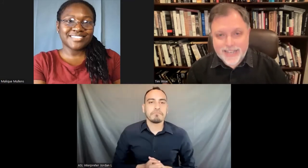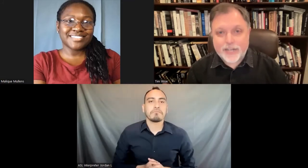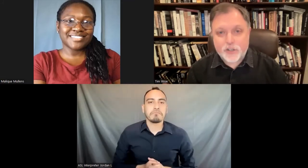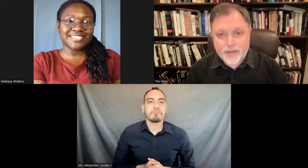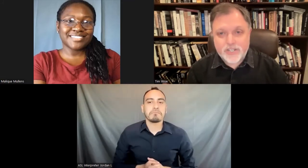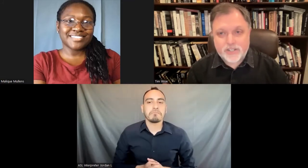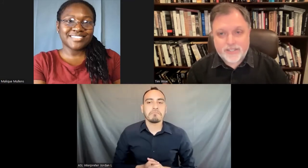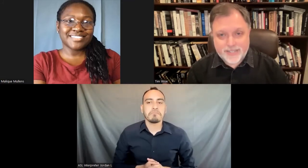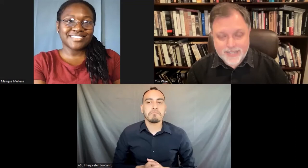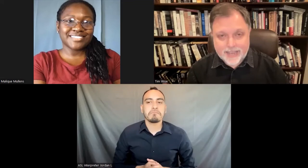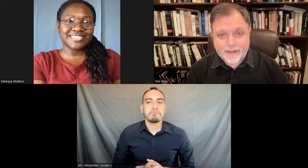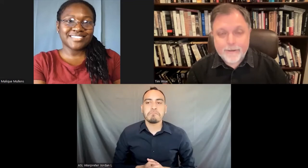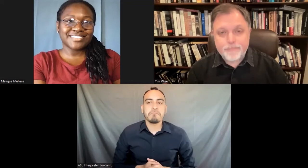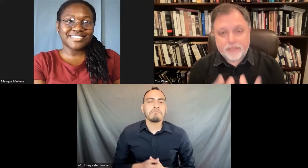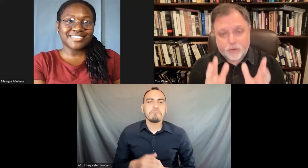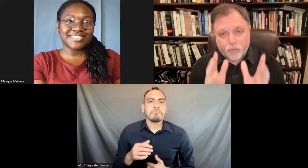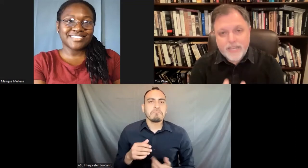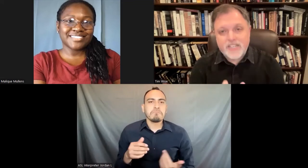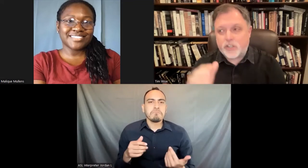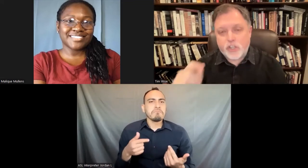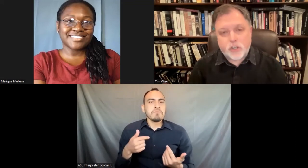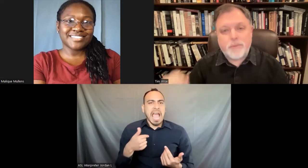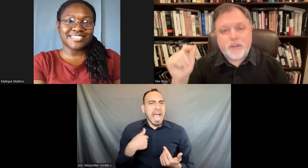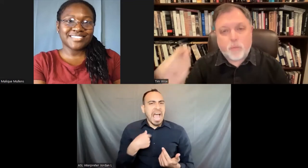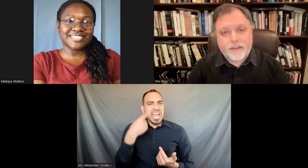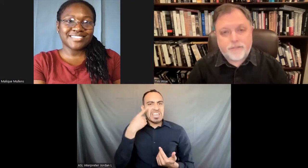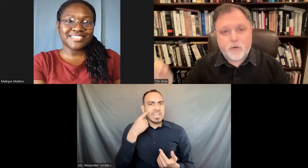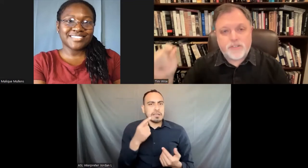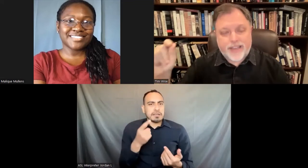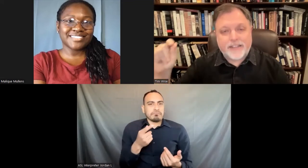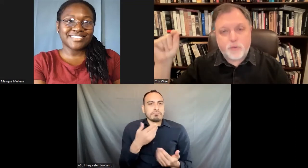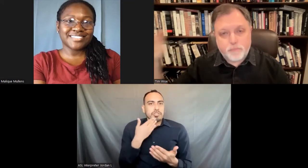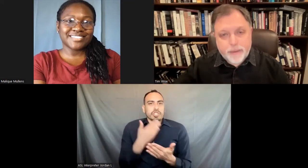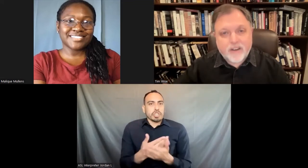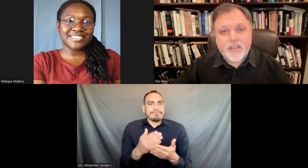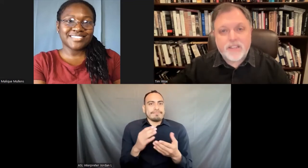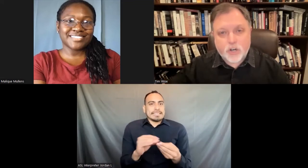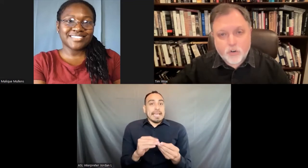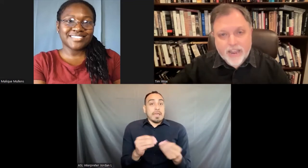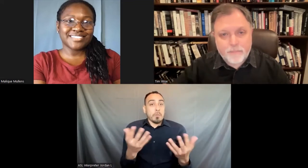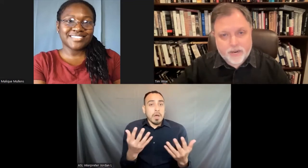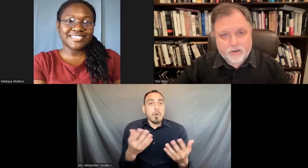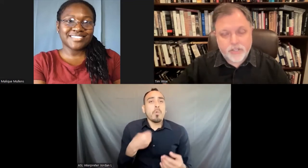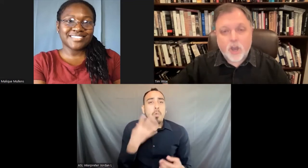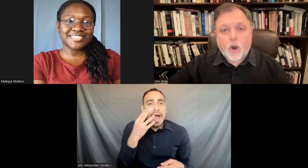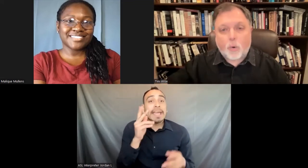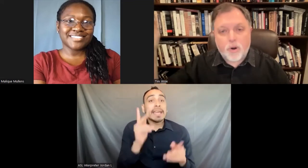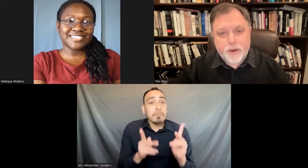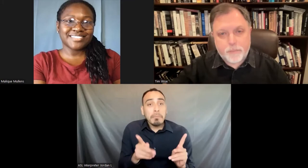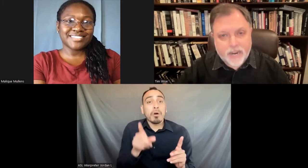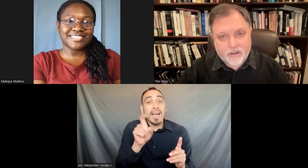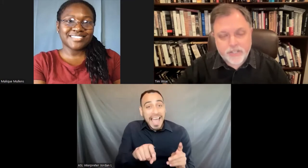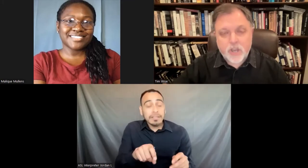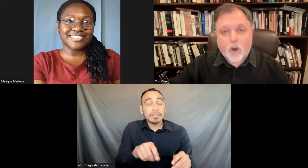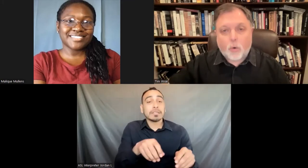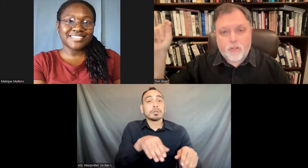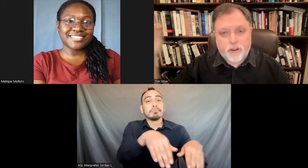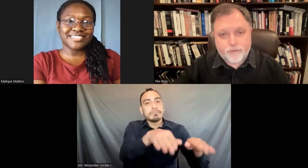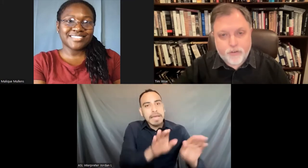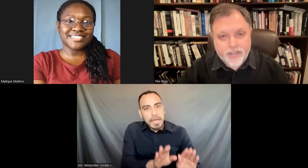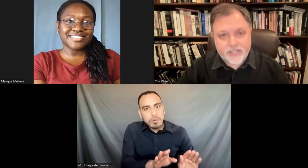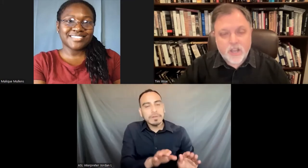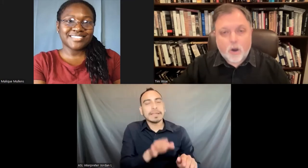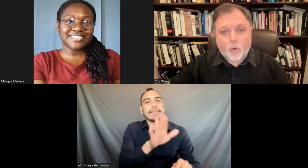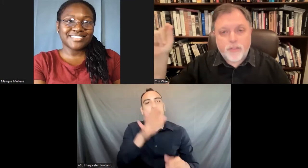is an exaggeration to say that the reason so many white folks have had to bury their grandparents or their parents or